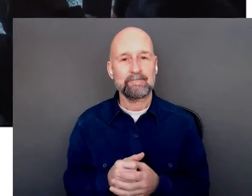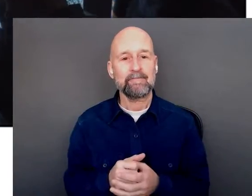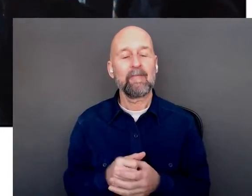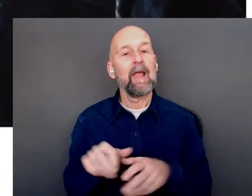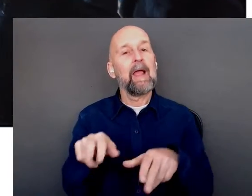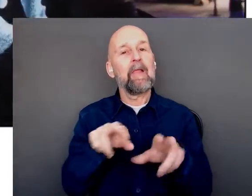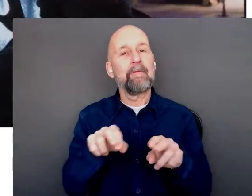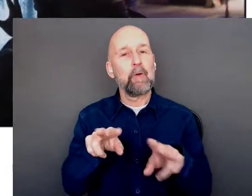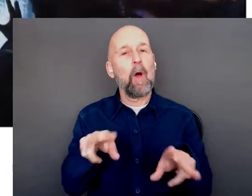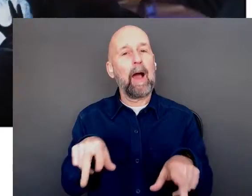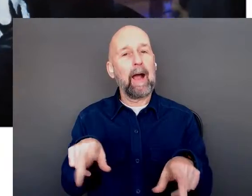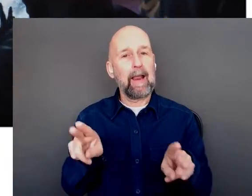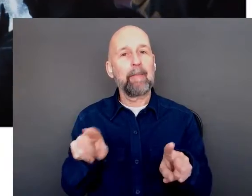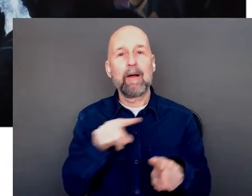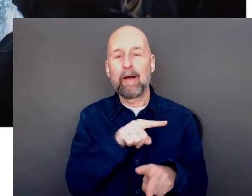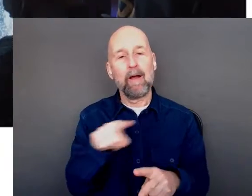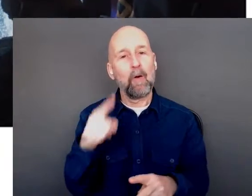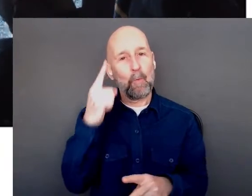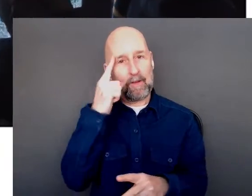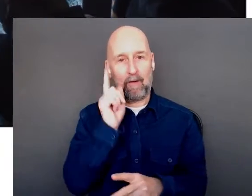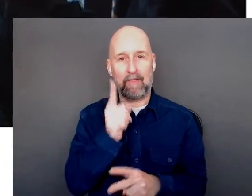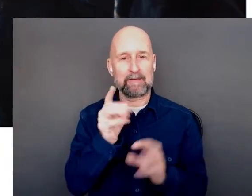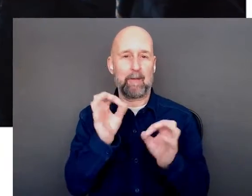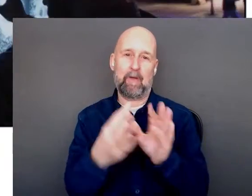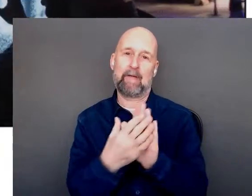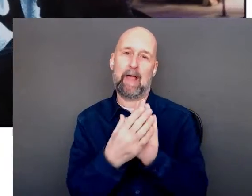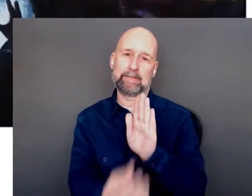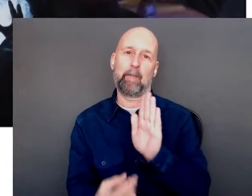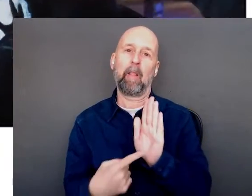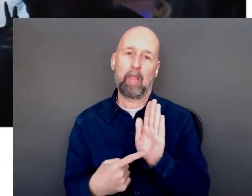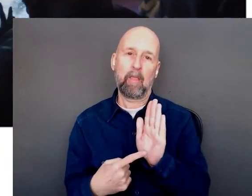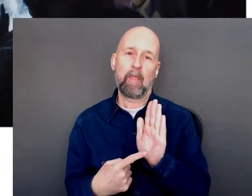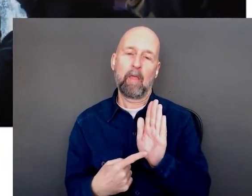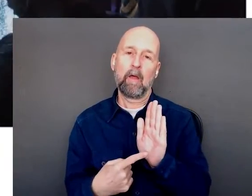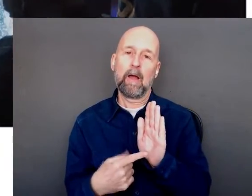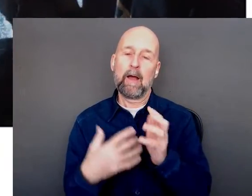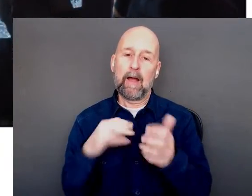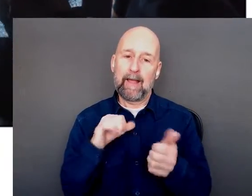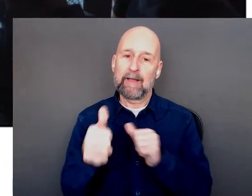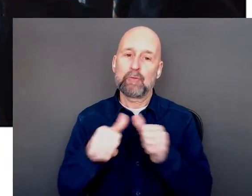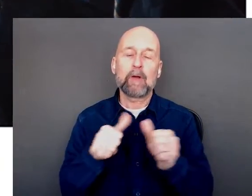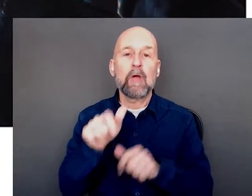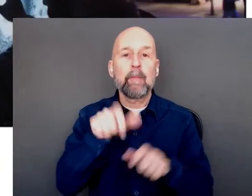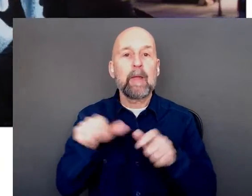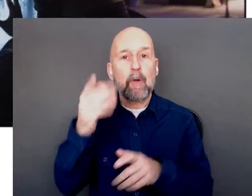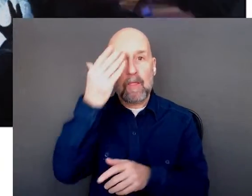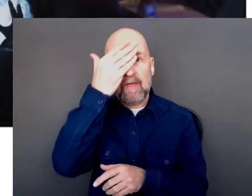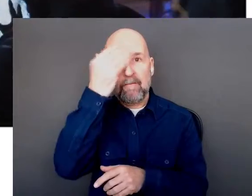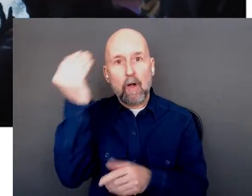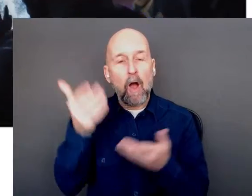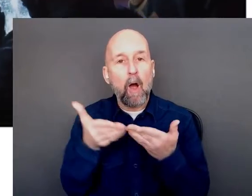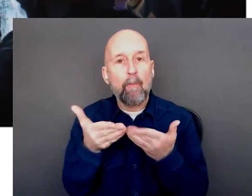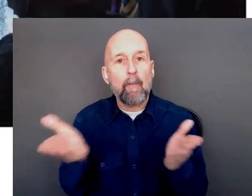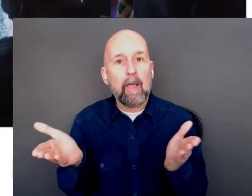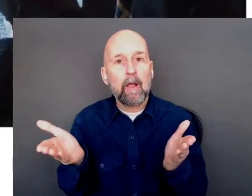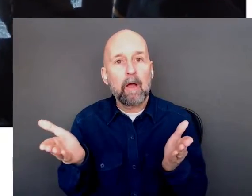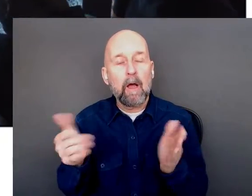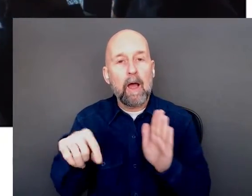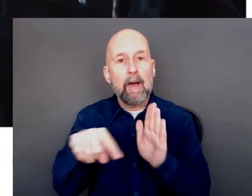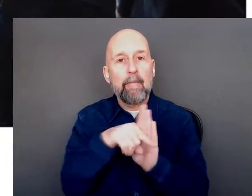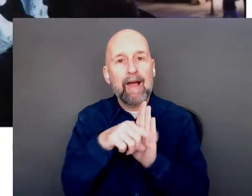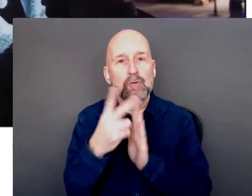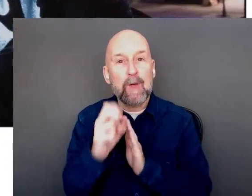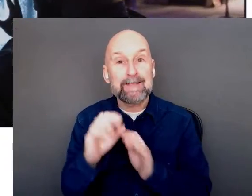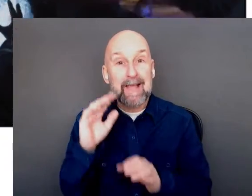we think it's kind of a great example of a good interaction where people, they forget that they're in a public setting and it's minus 20 outside. They just